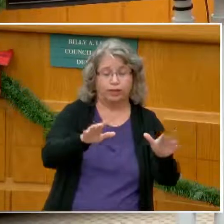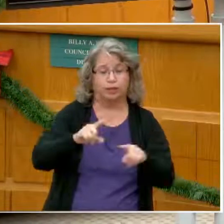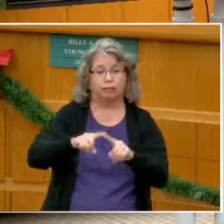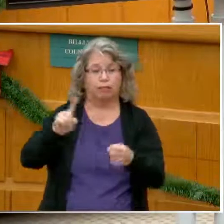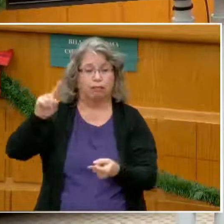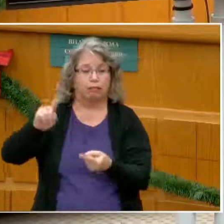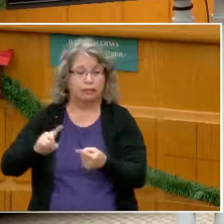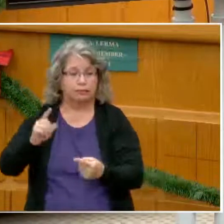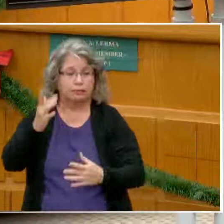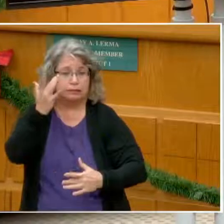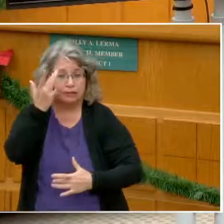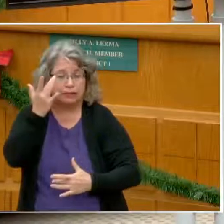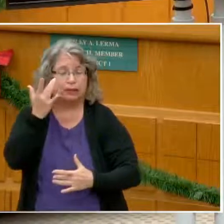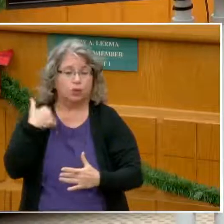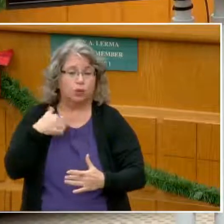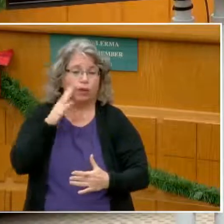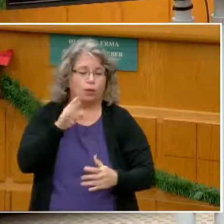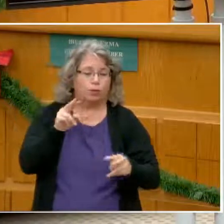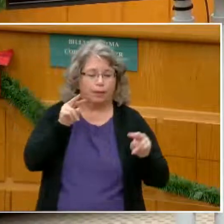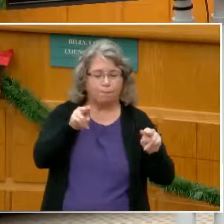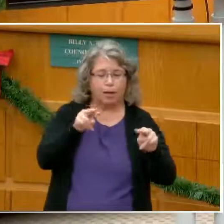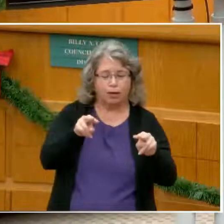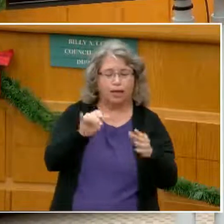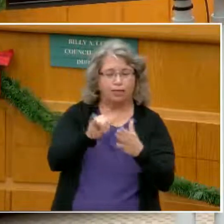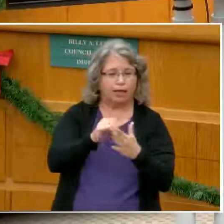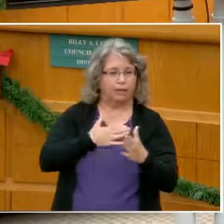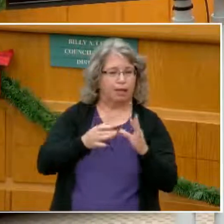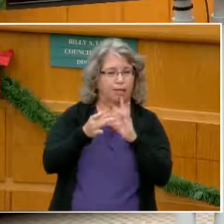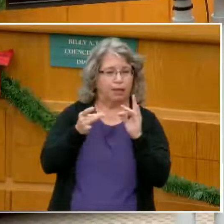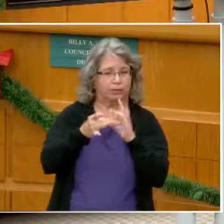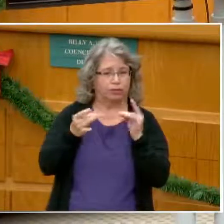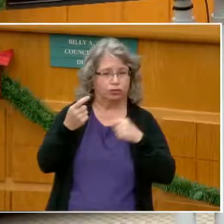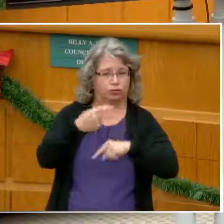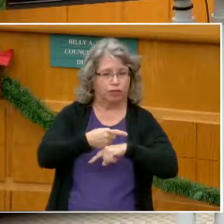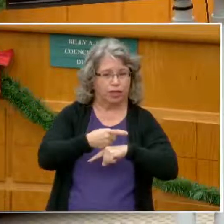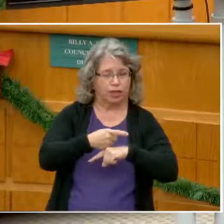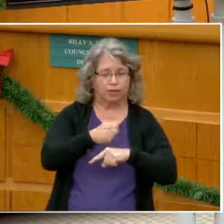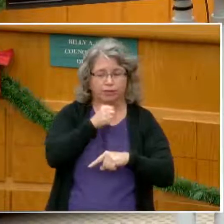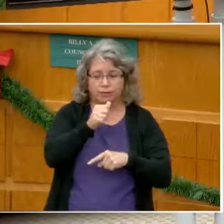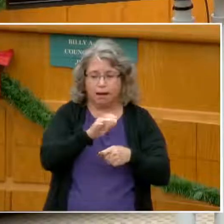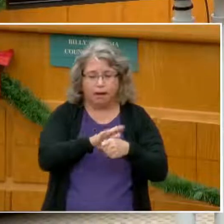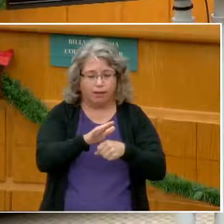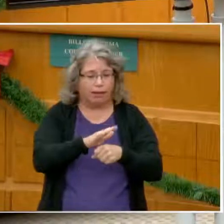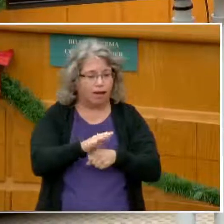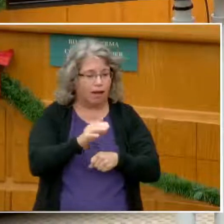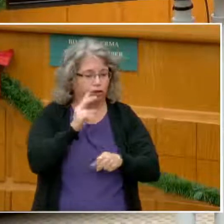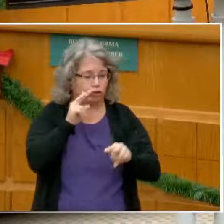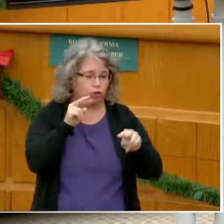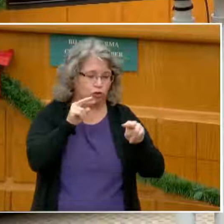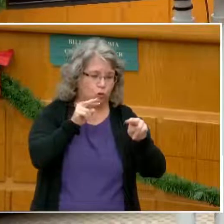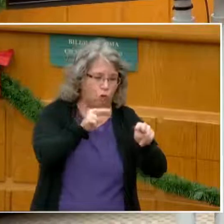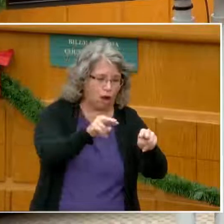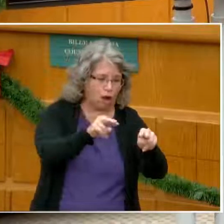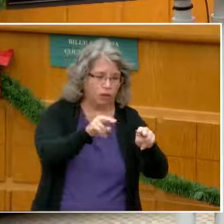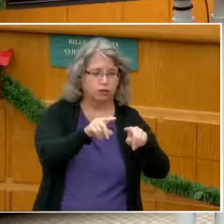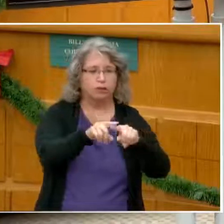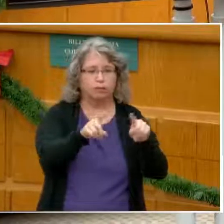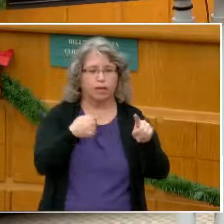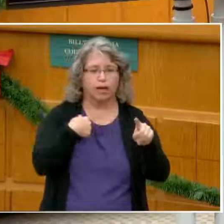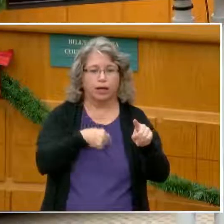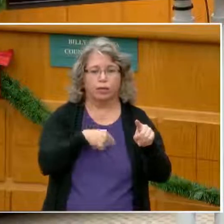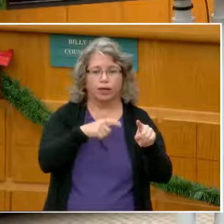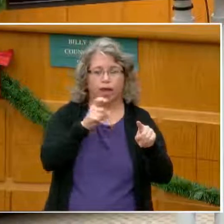It's not just about watching. It's really about the surveillance that leads to